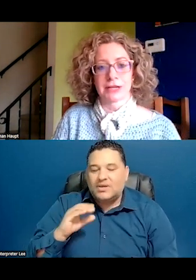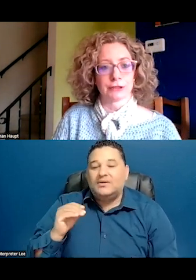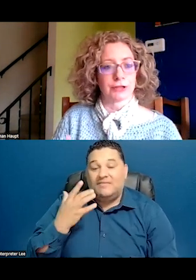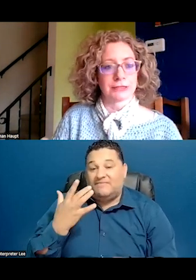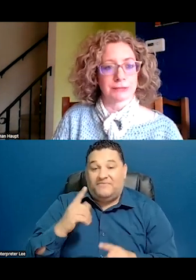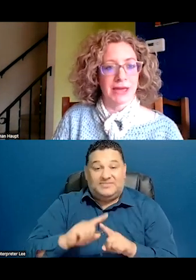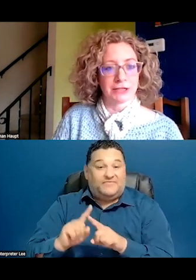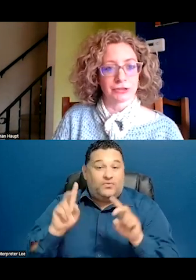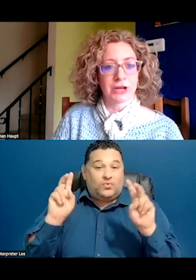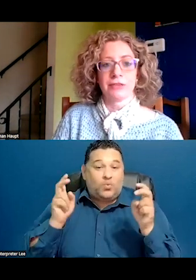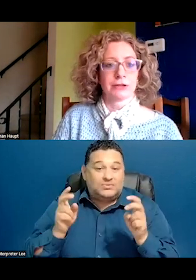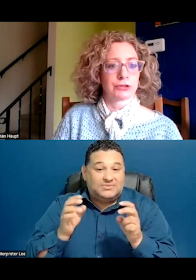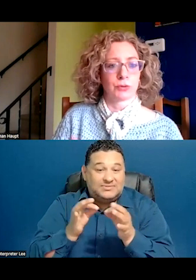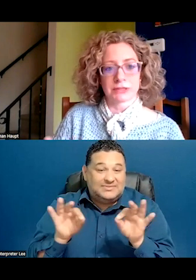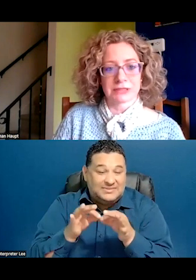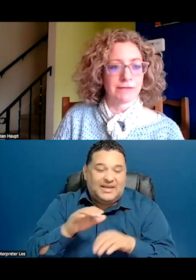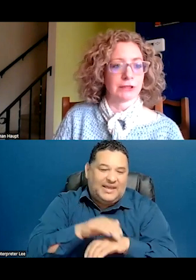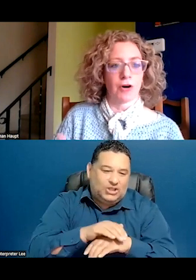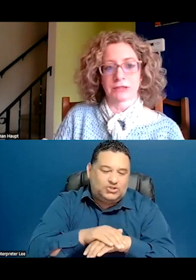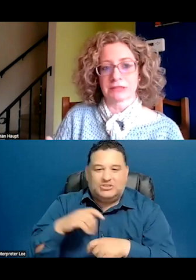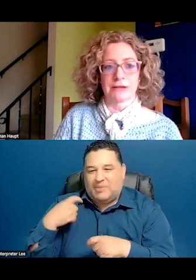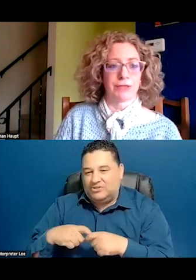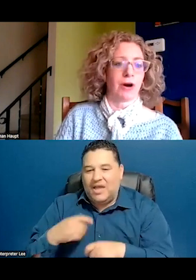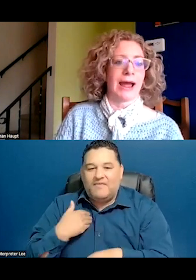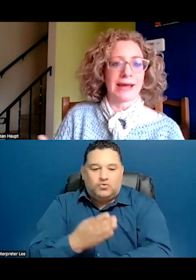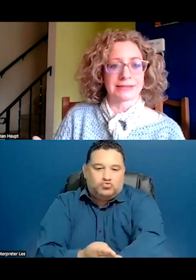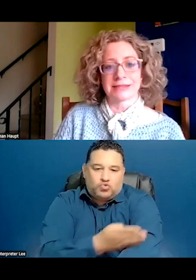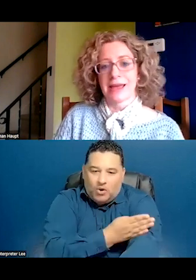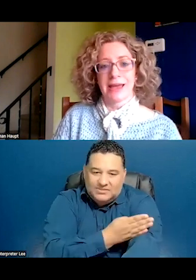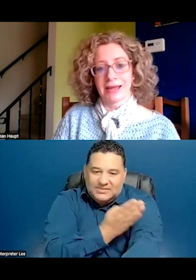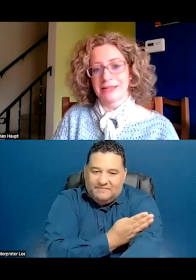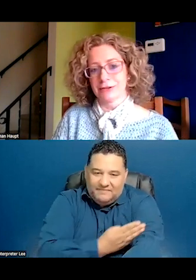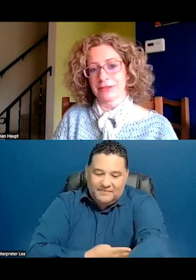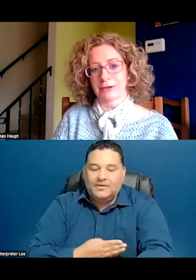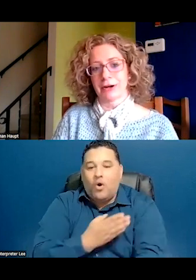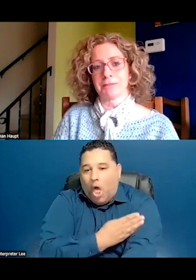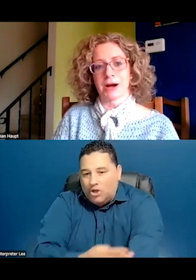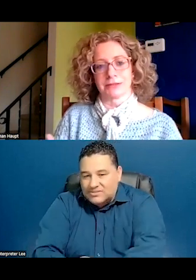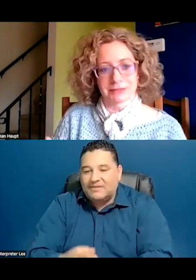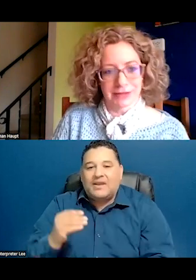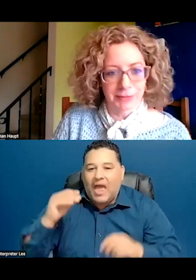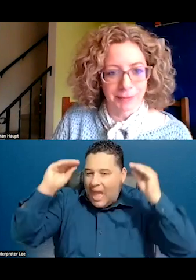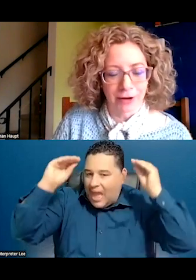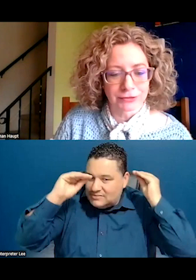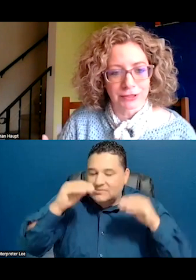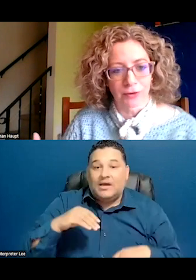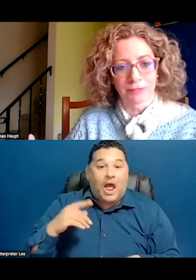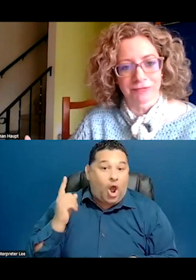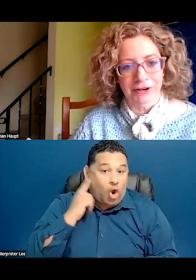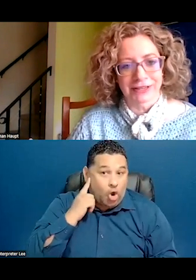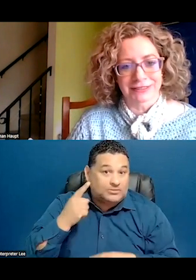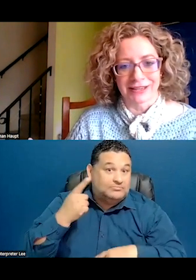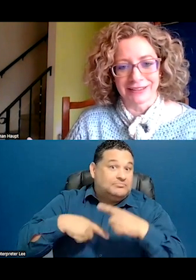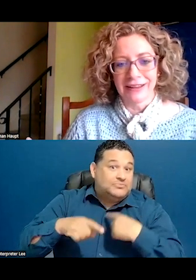And there's English and Spanish. There's short sleeve and long sleeve. There are hats. And I hear that there are mugs coming about.